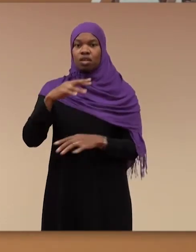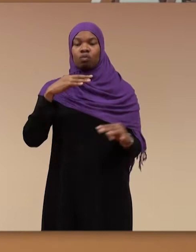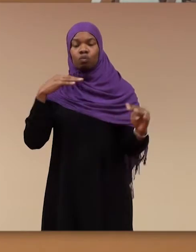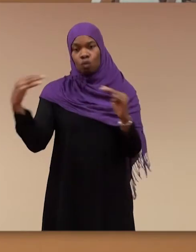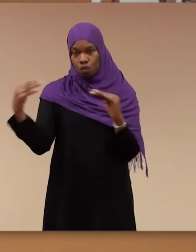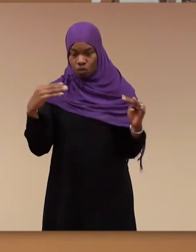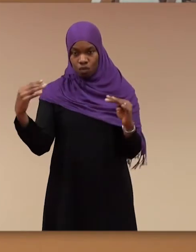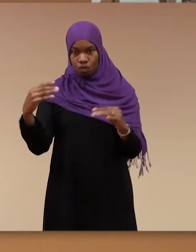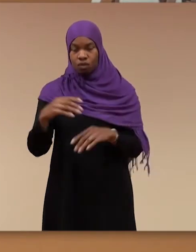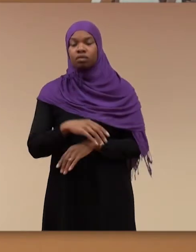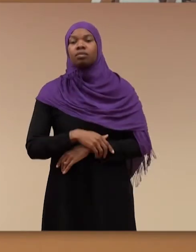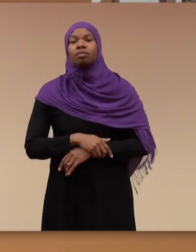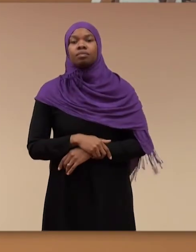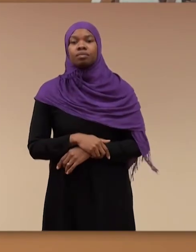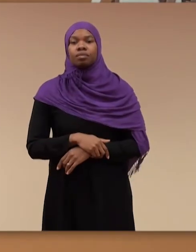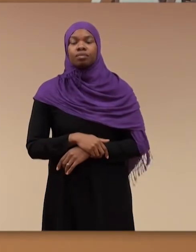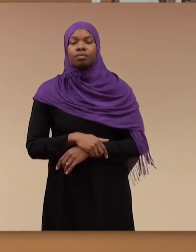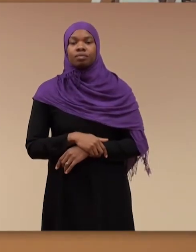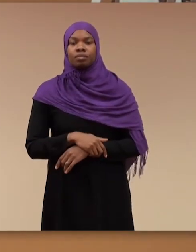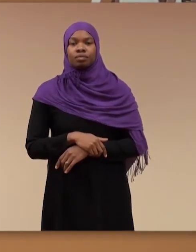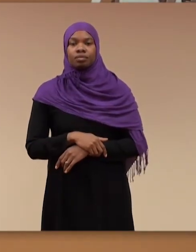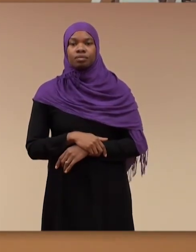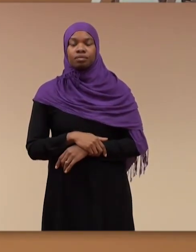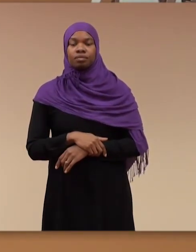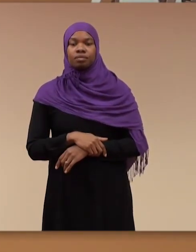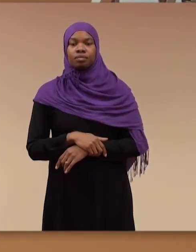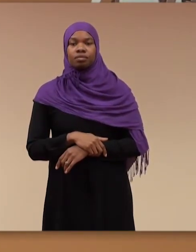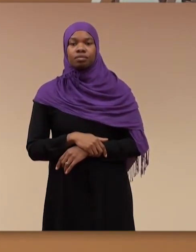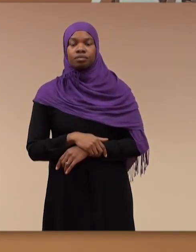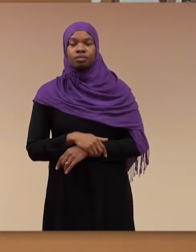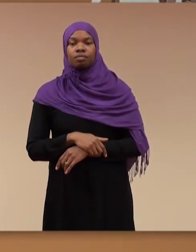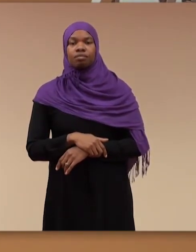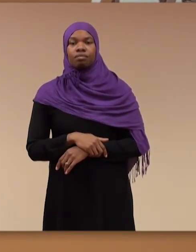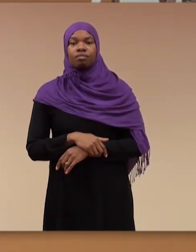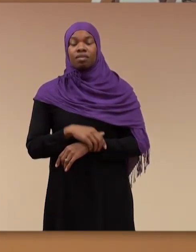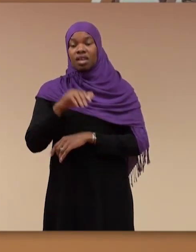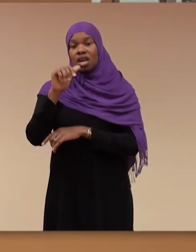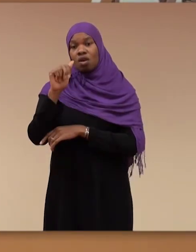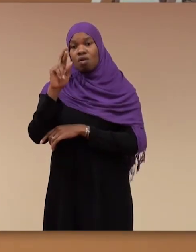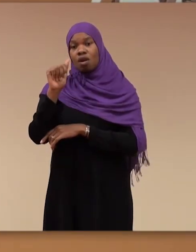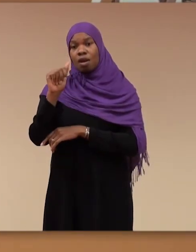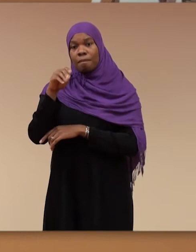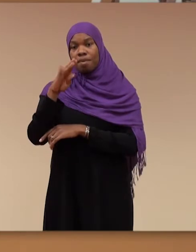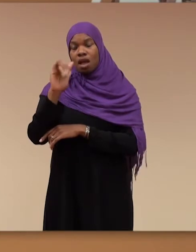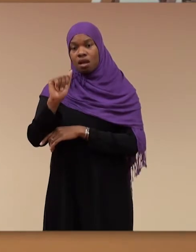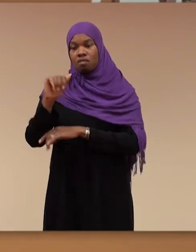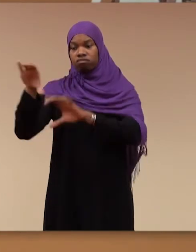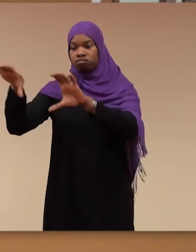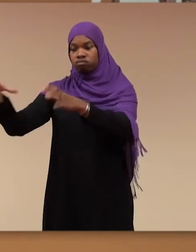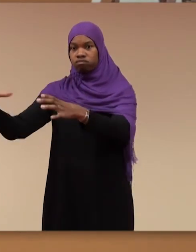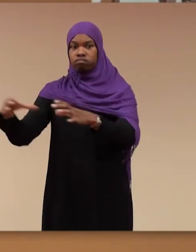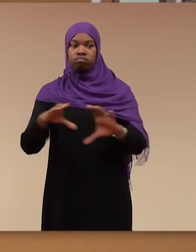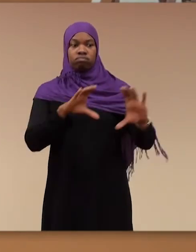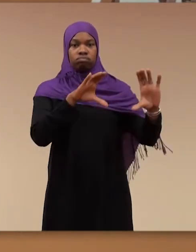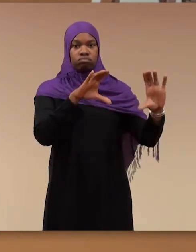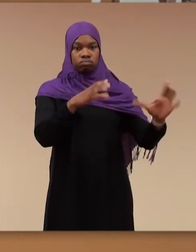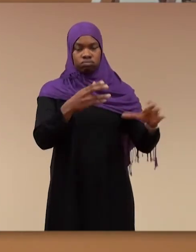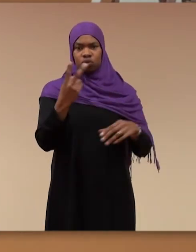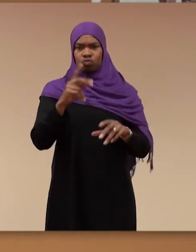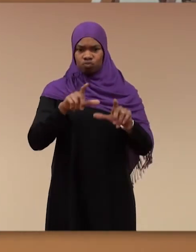That time, two big branches of Arabia, Qais Aylan